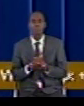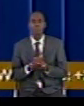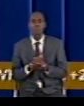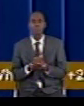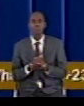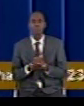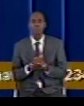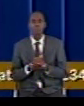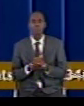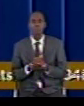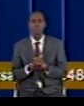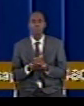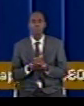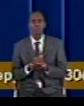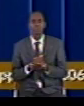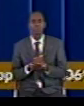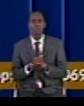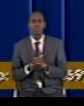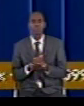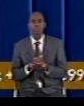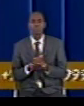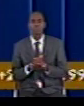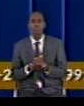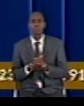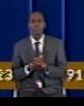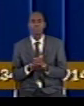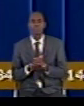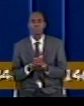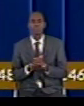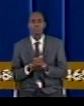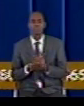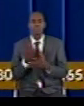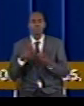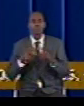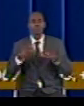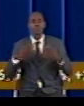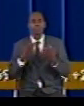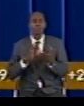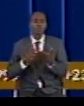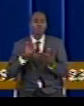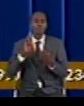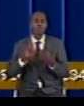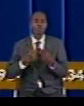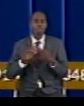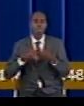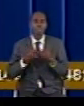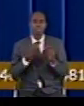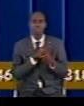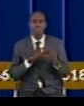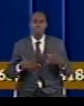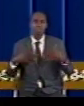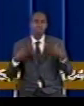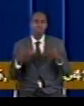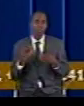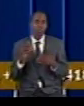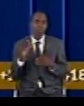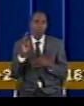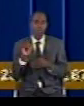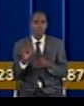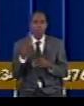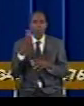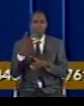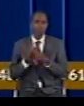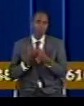Taraba State, Nigeria, West Africa. I want to give God the glory for his healing towards my life. It happened after 5 months. I